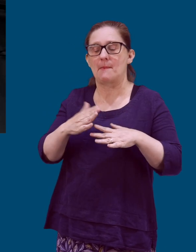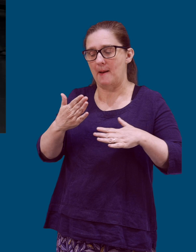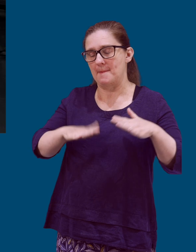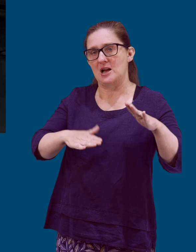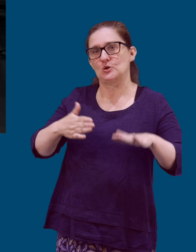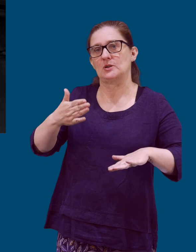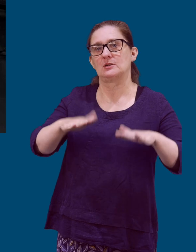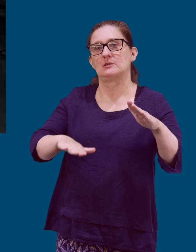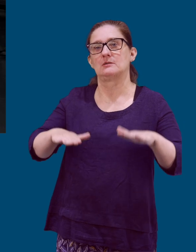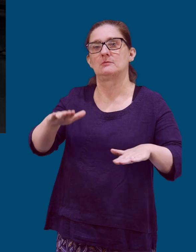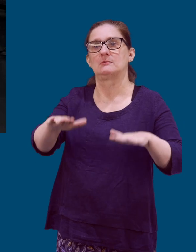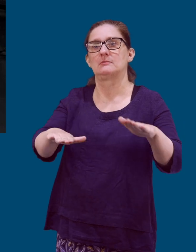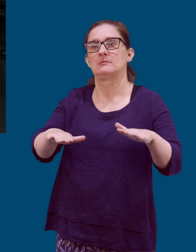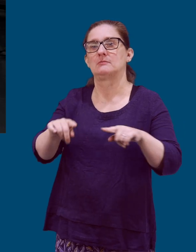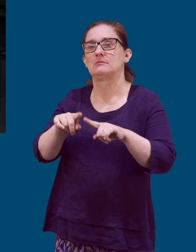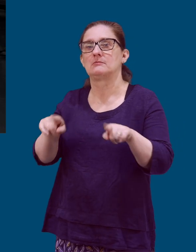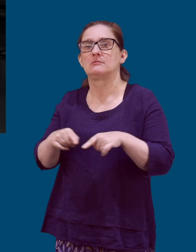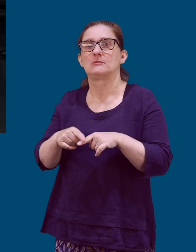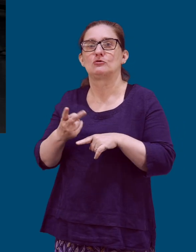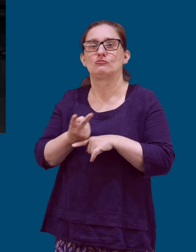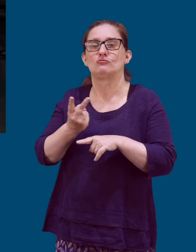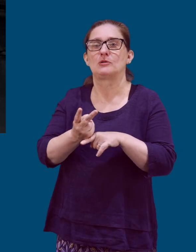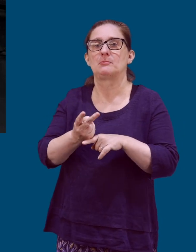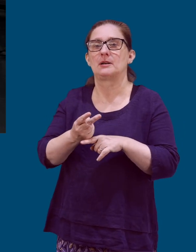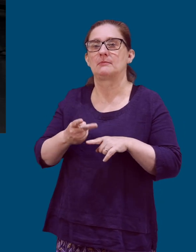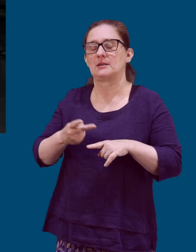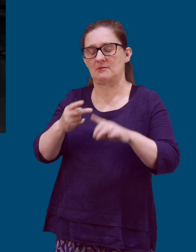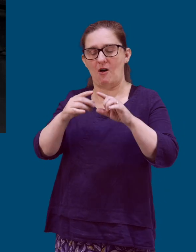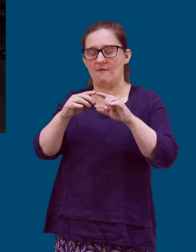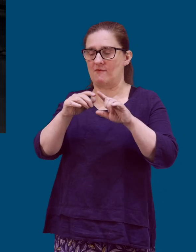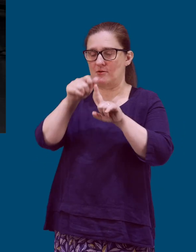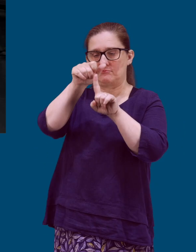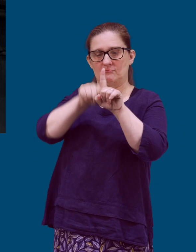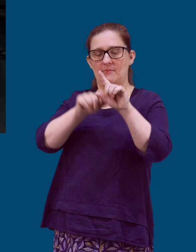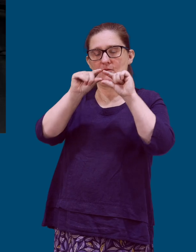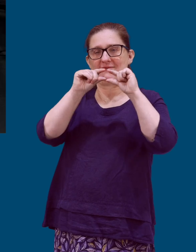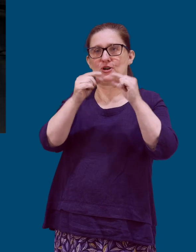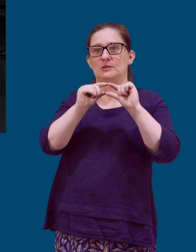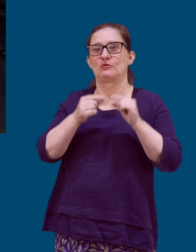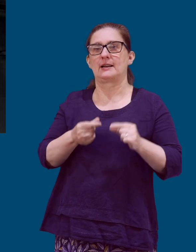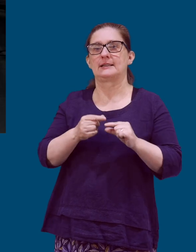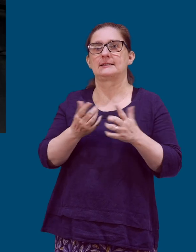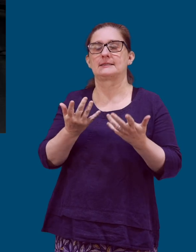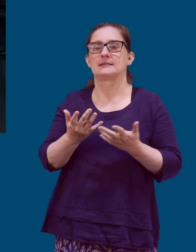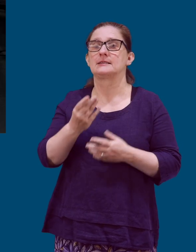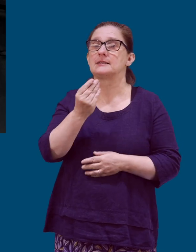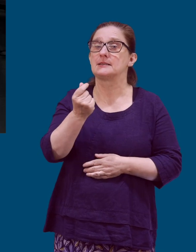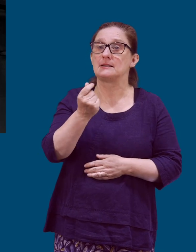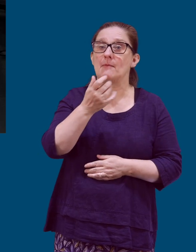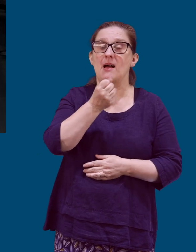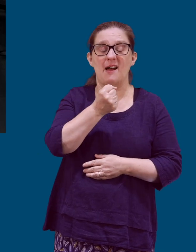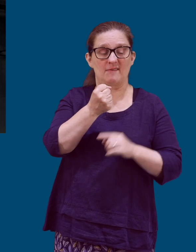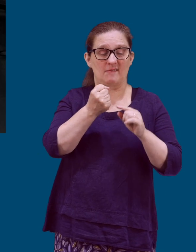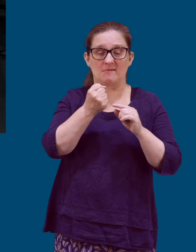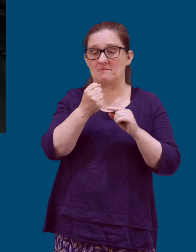of block reds, a printed repeat pattern of the silhouetted vertebra in bright red on soft pink, occasionally overlaid with the